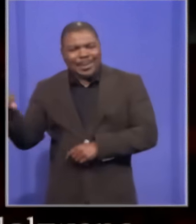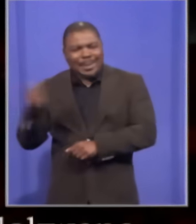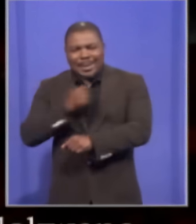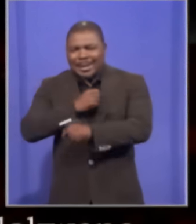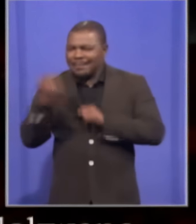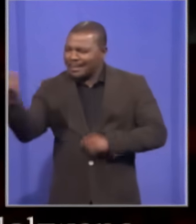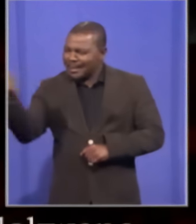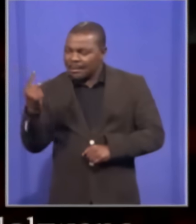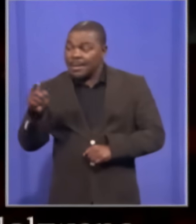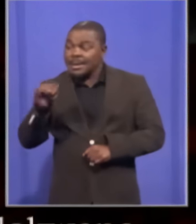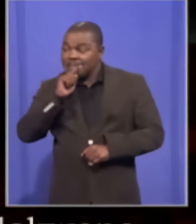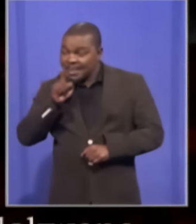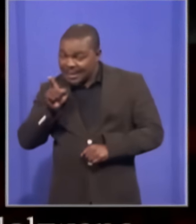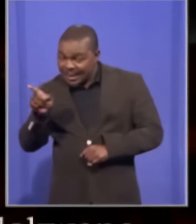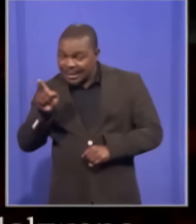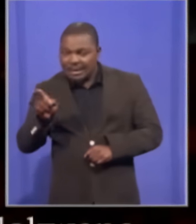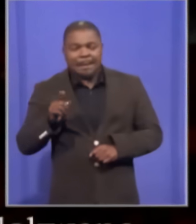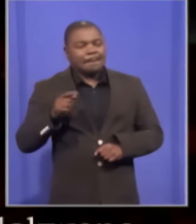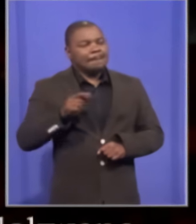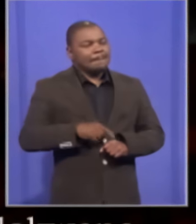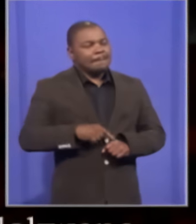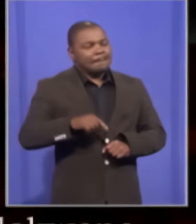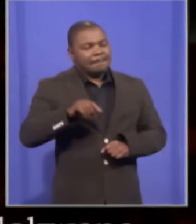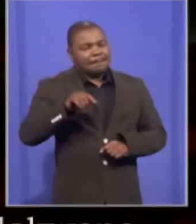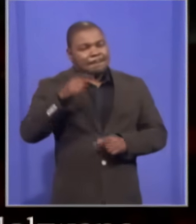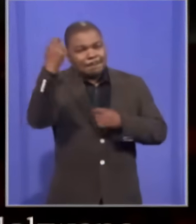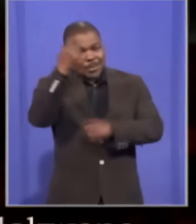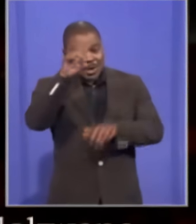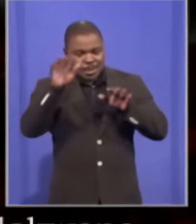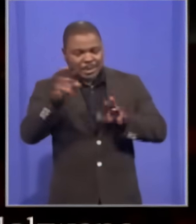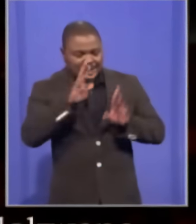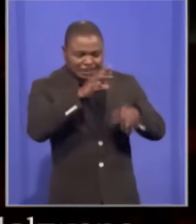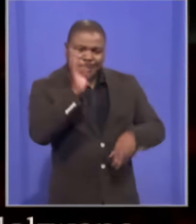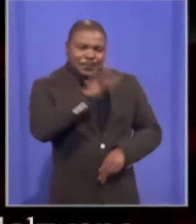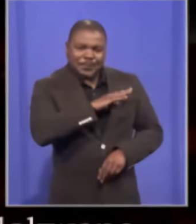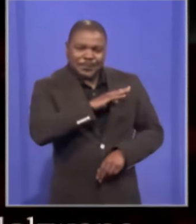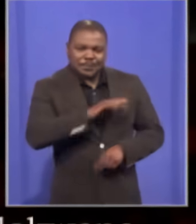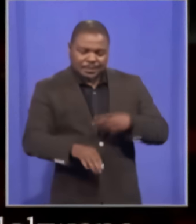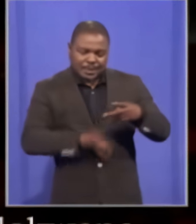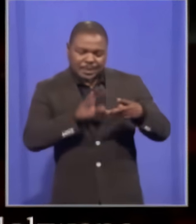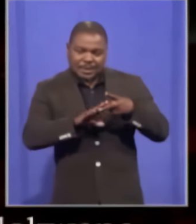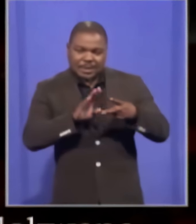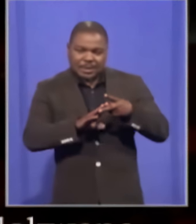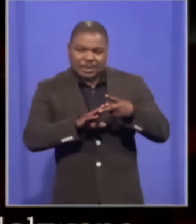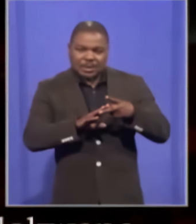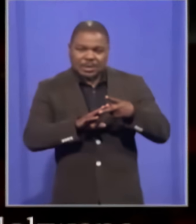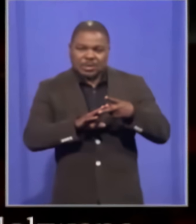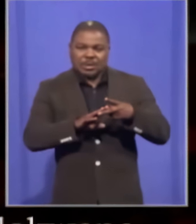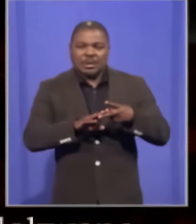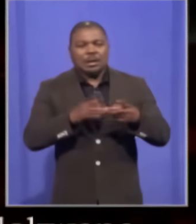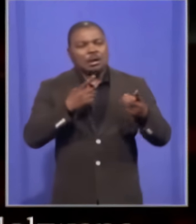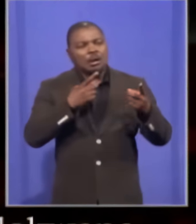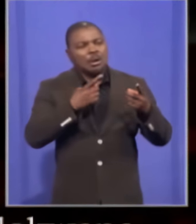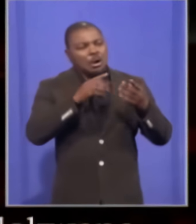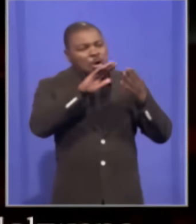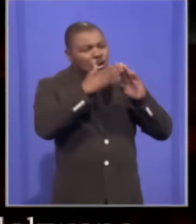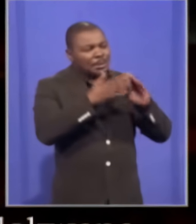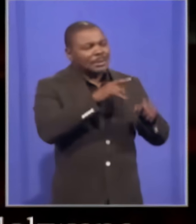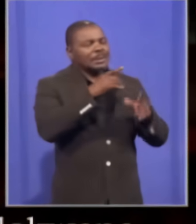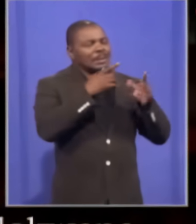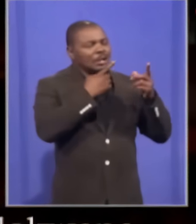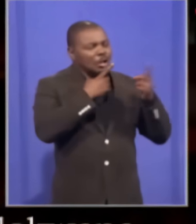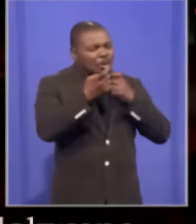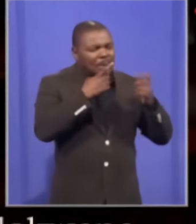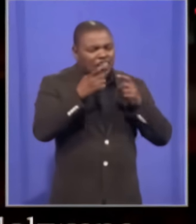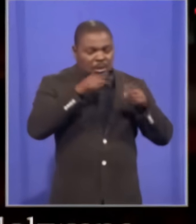tlhomphe badudi ba Polokwane ka moka. Sa bobedi a re tlo bolela dillo tša badudi le yena